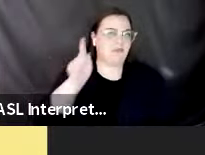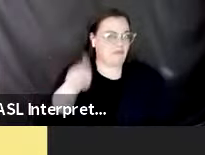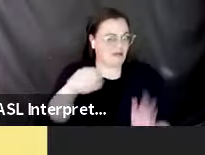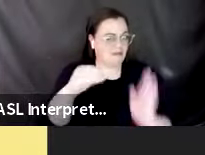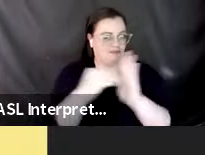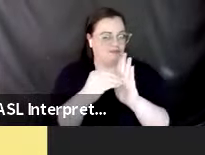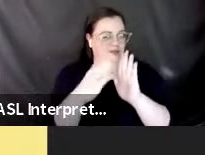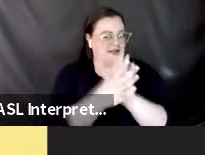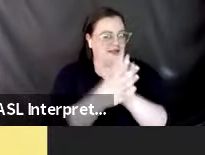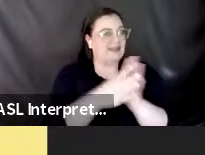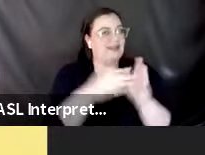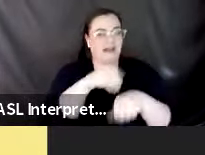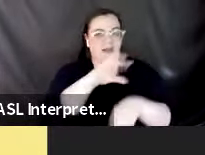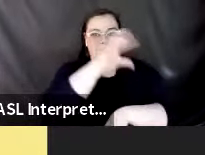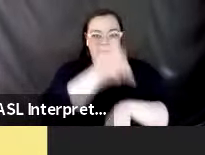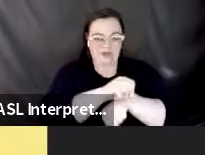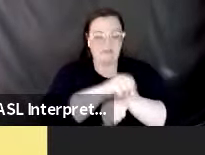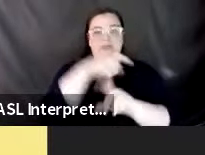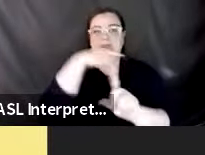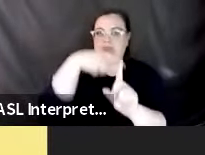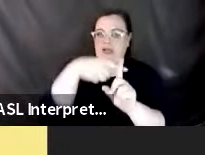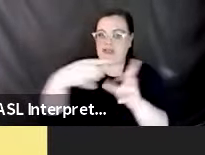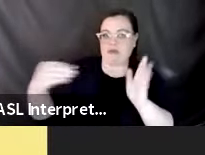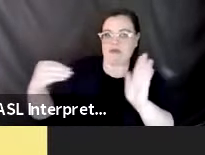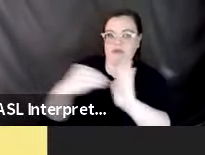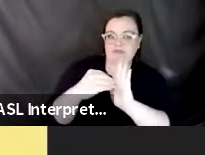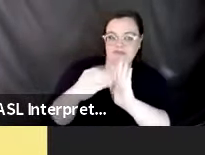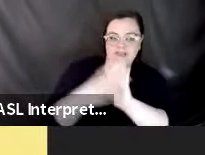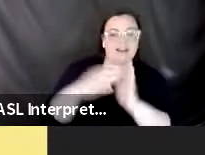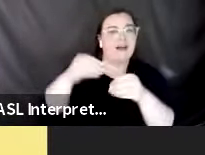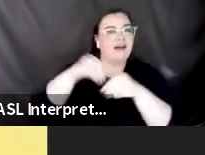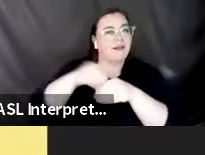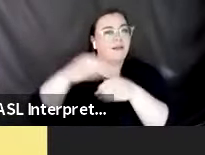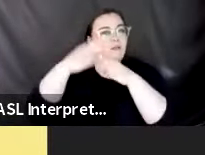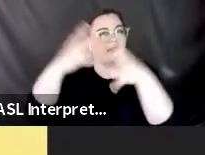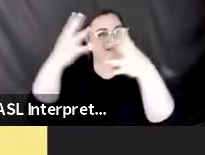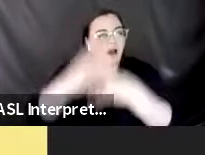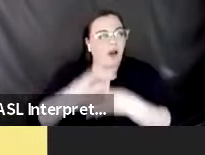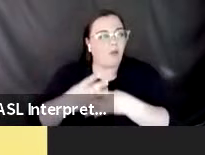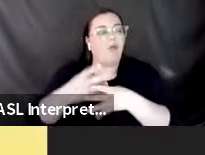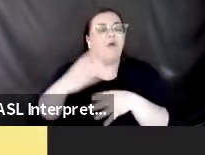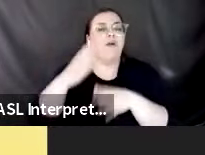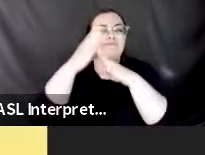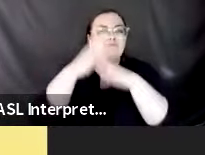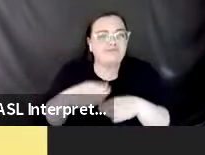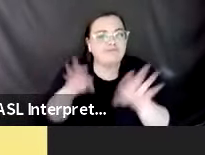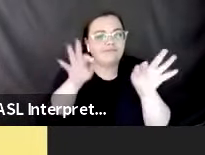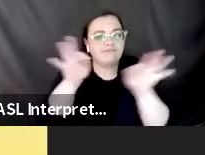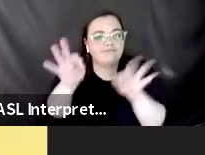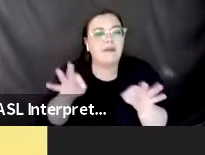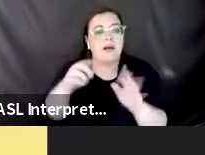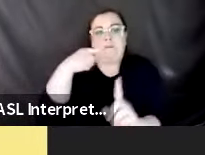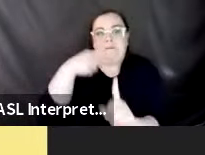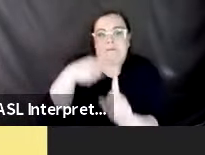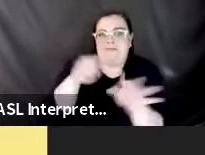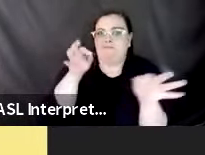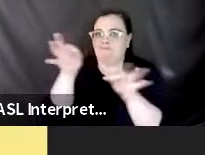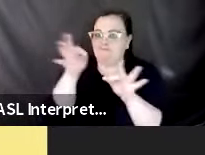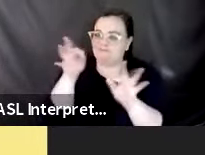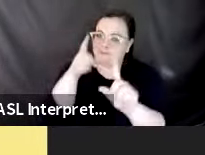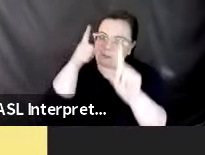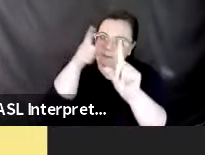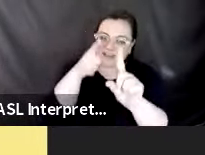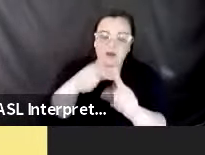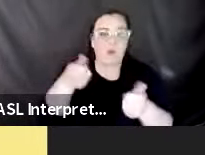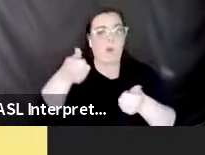the breakdown. And they have to be specific on which upfront package they're going to be using. These are upfront payments.